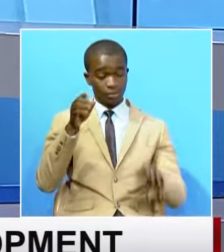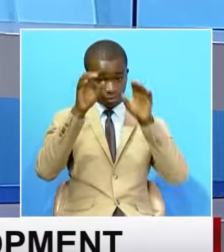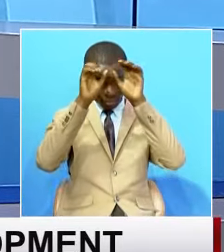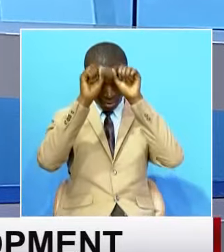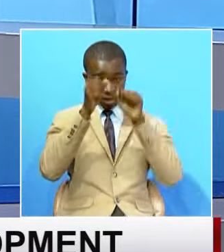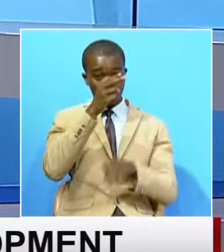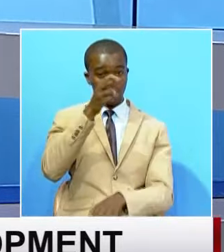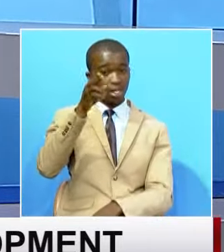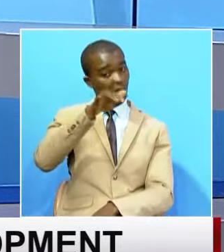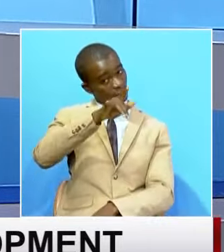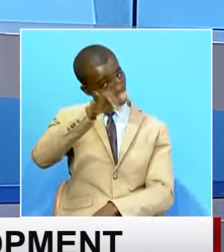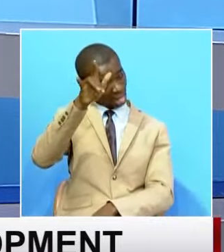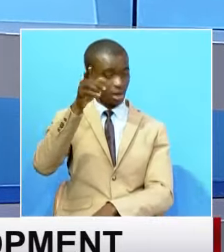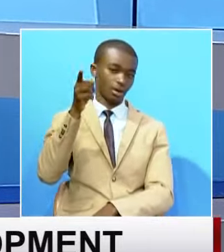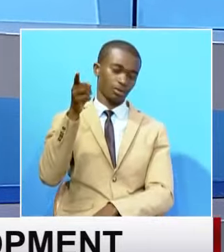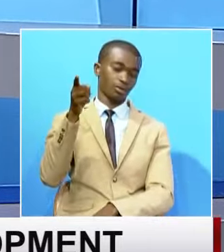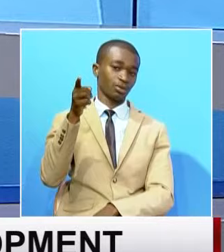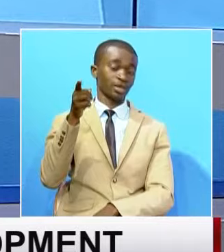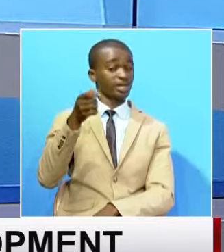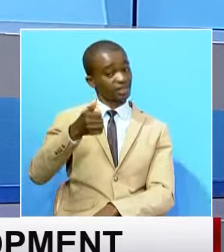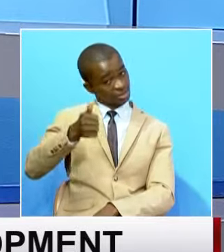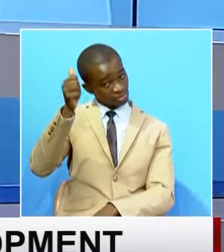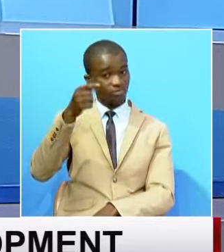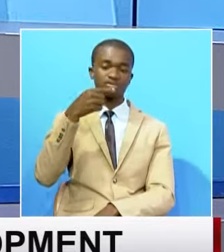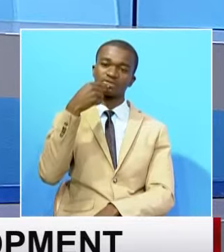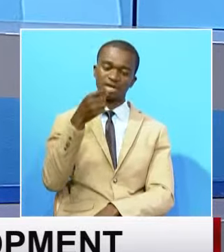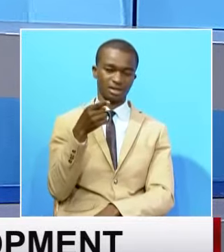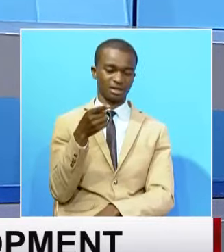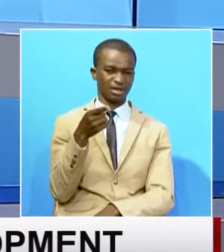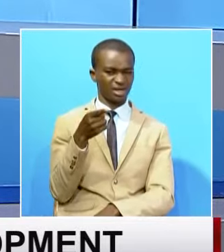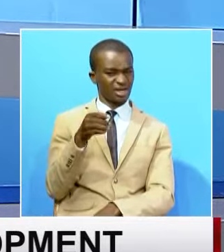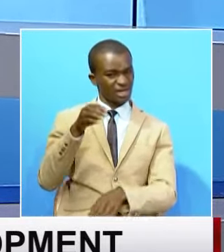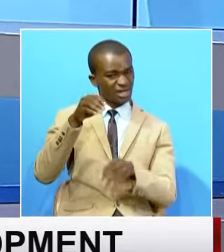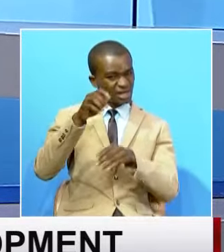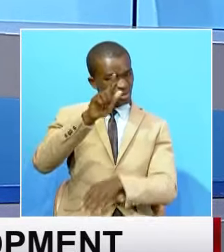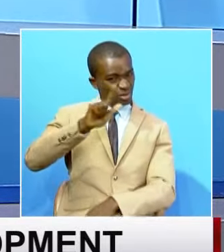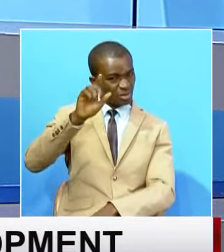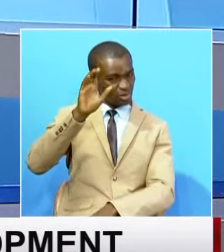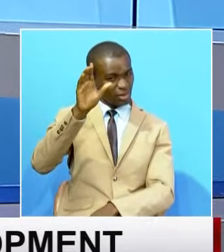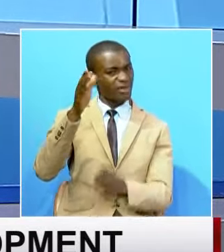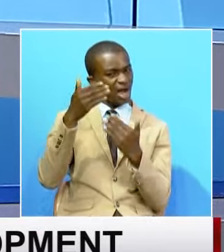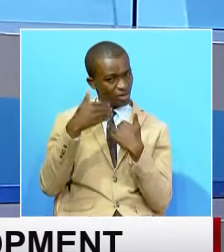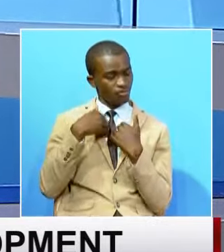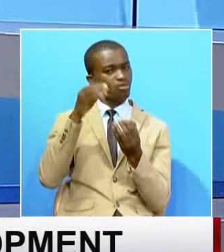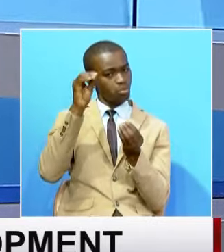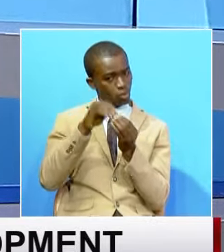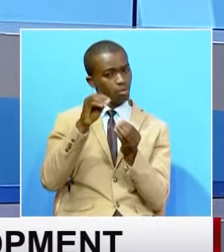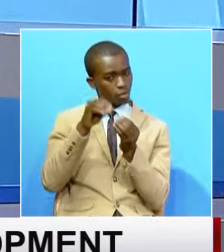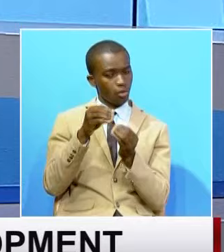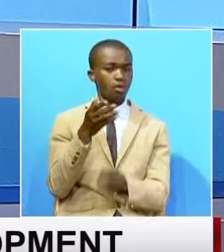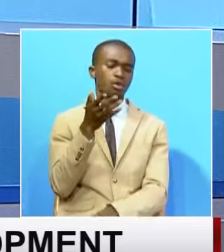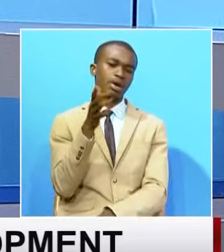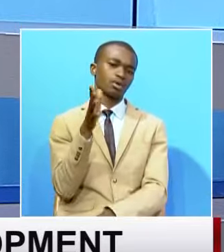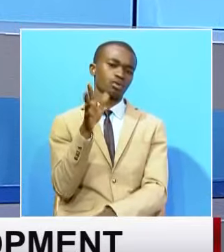Wile people, the head of state observed that the province is blessed in terms of natural resources, which if well harnessed can help develop